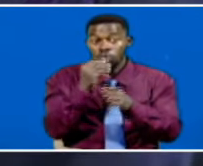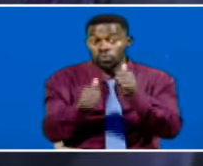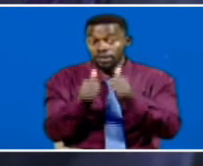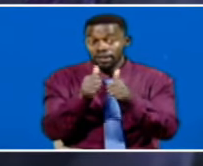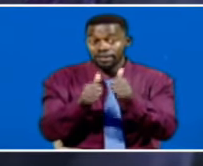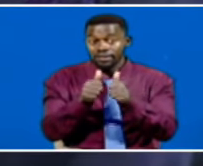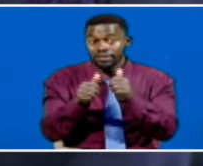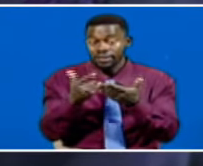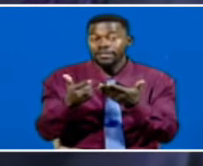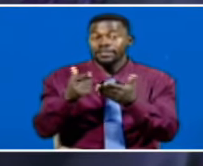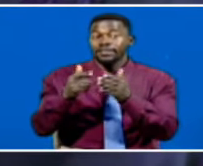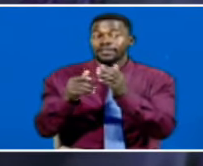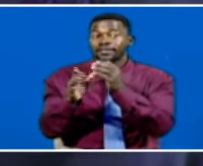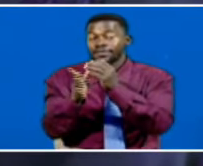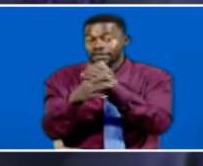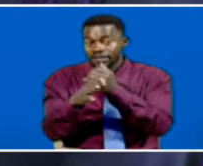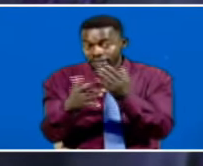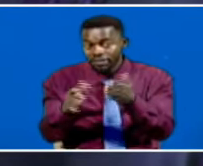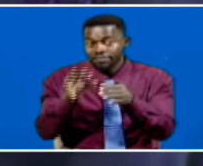quiche,